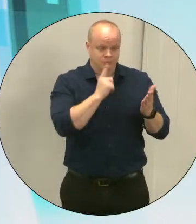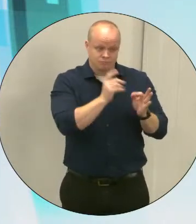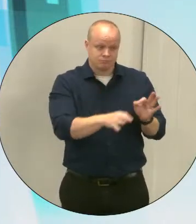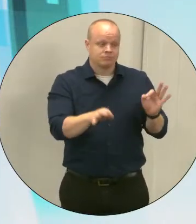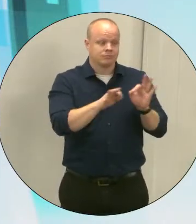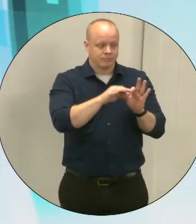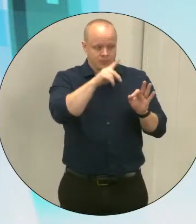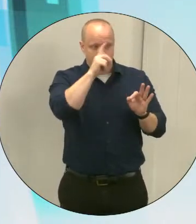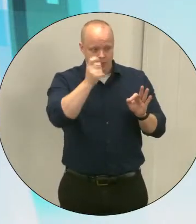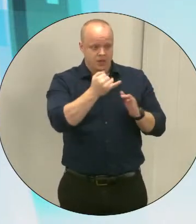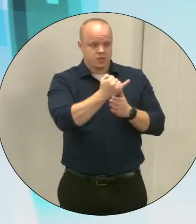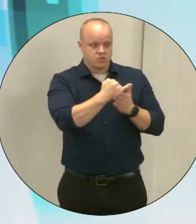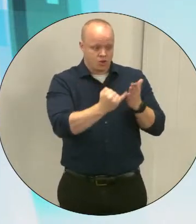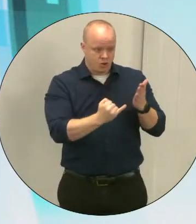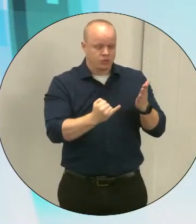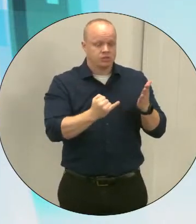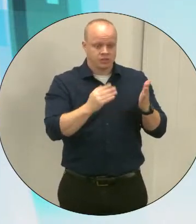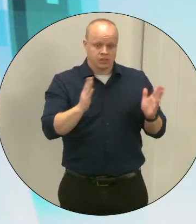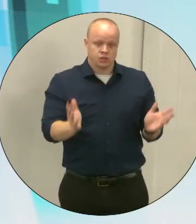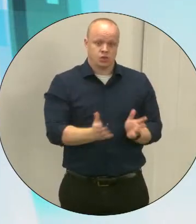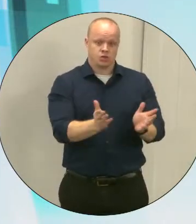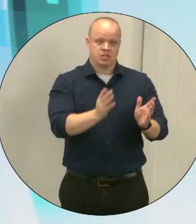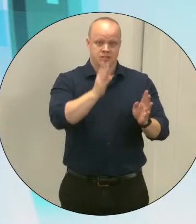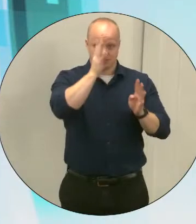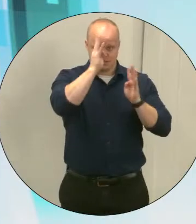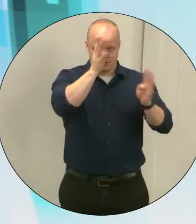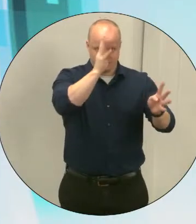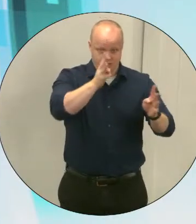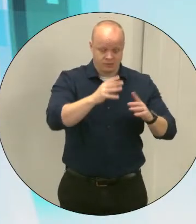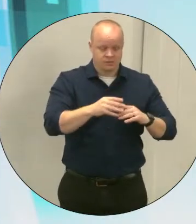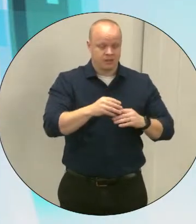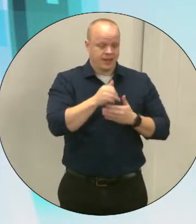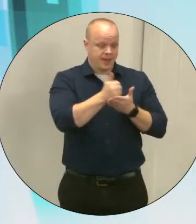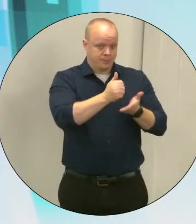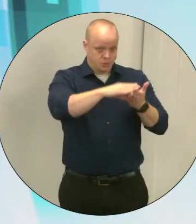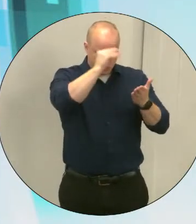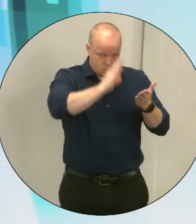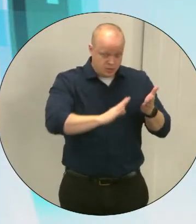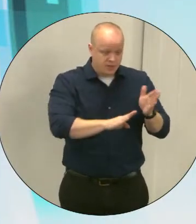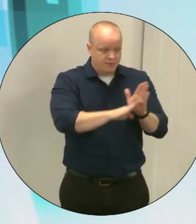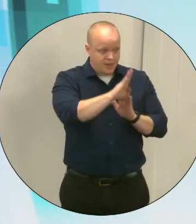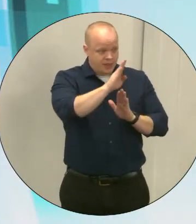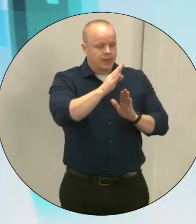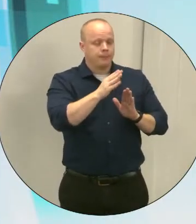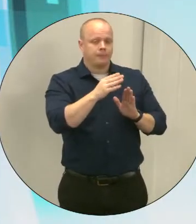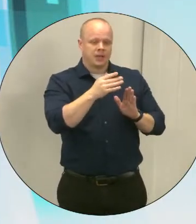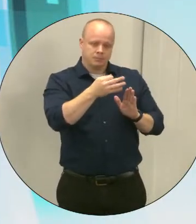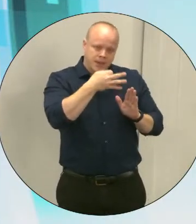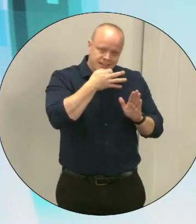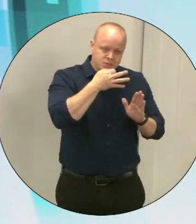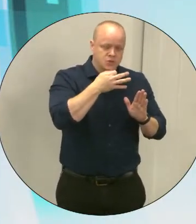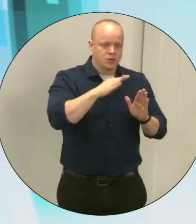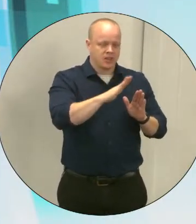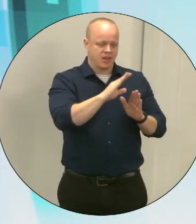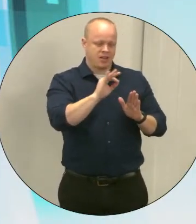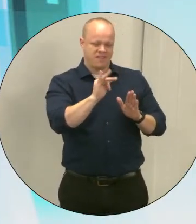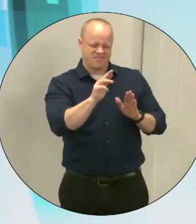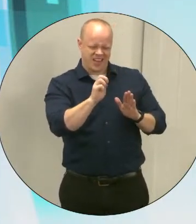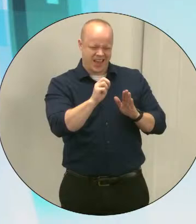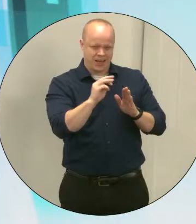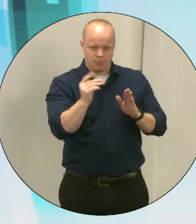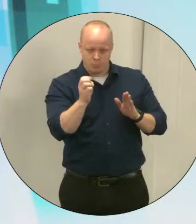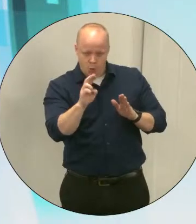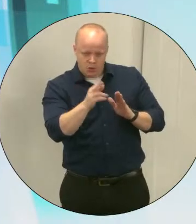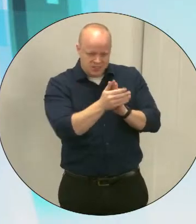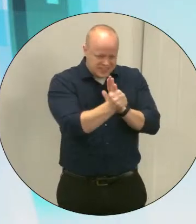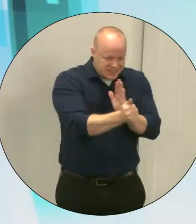important because art encourages creativity. It helps students develop and master fine motor skills and hand-eye coordination. Art